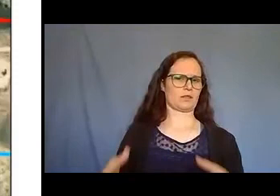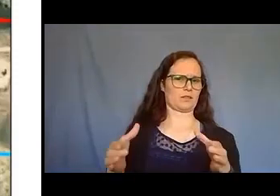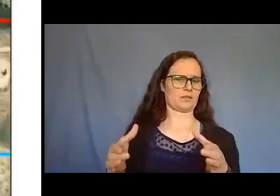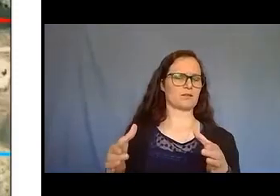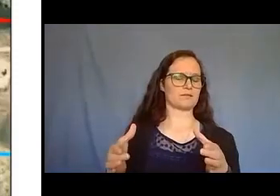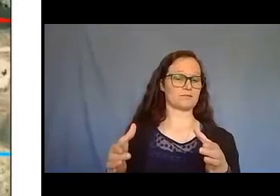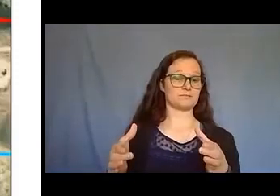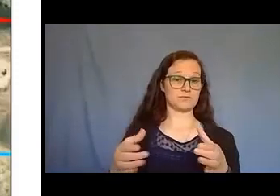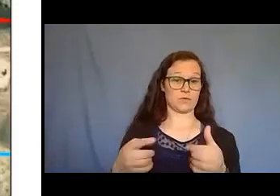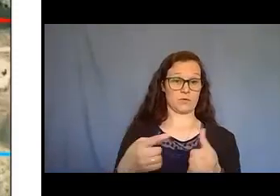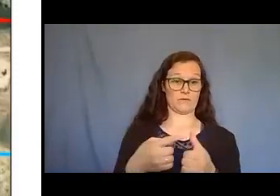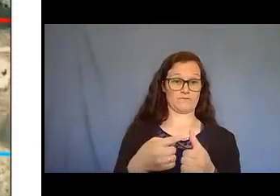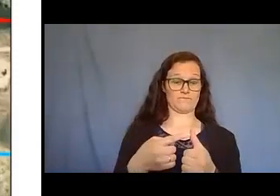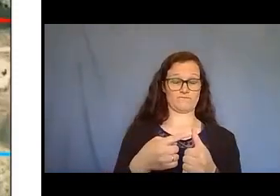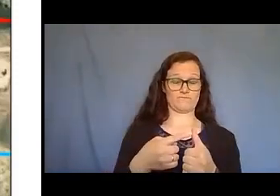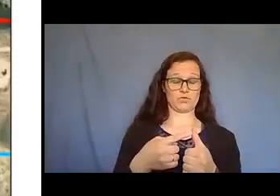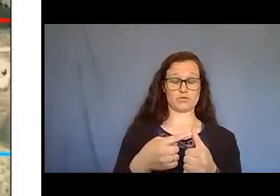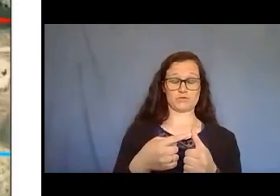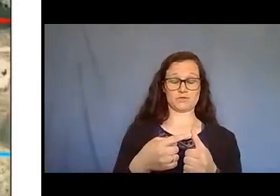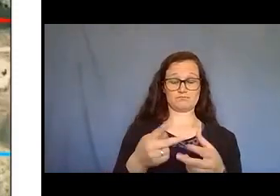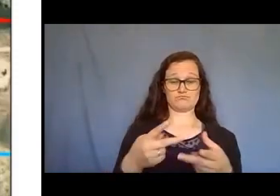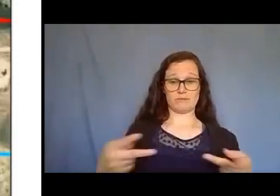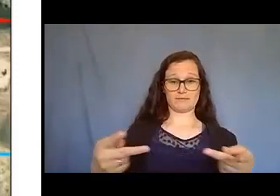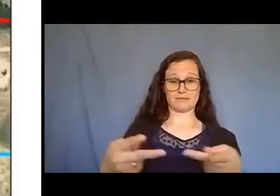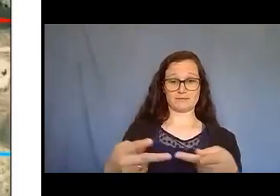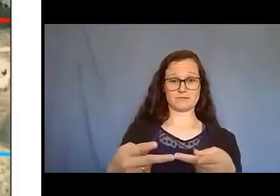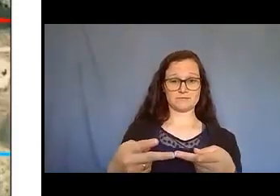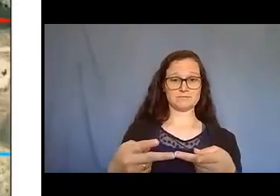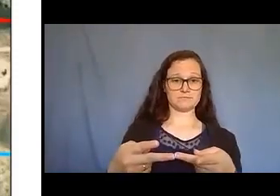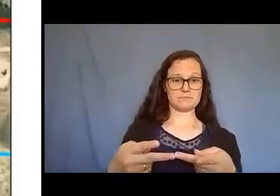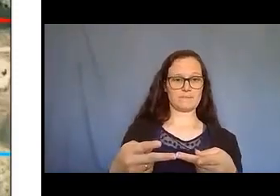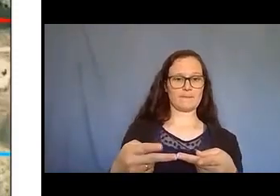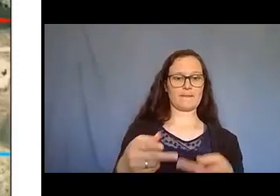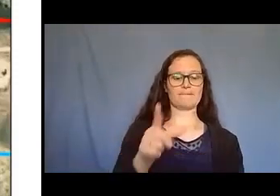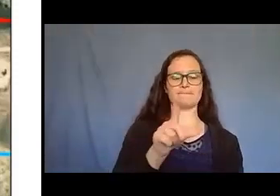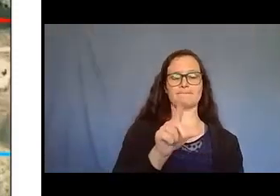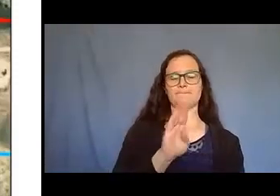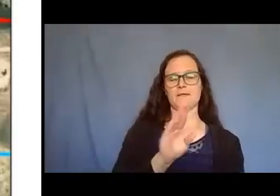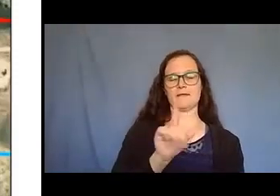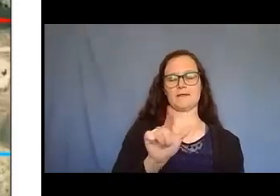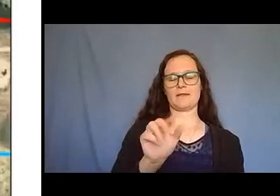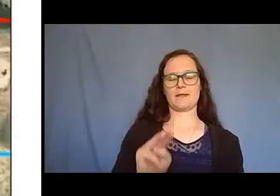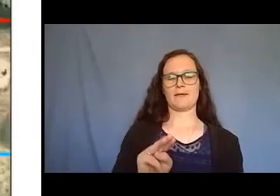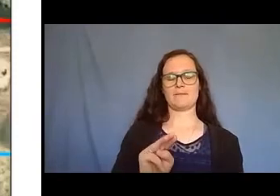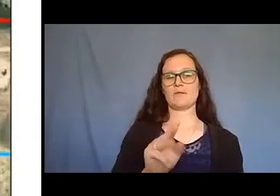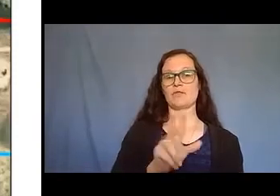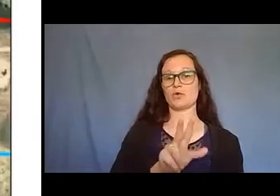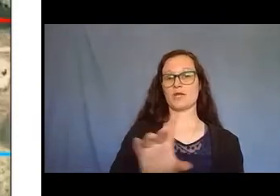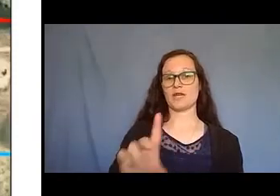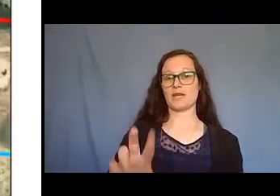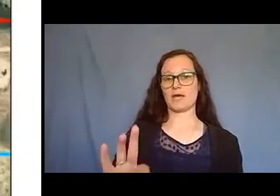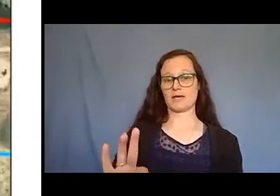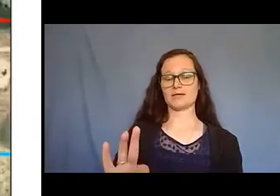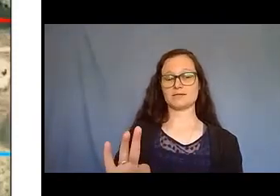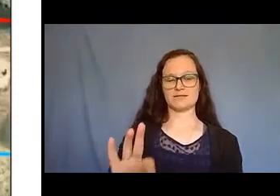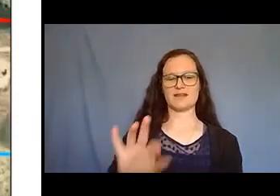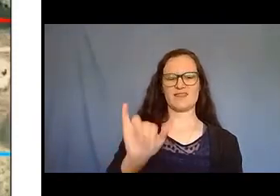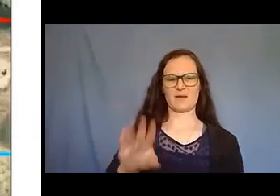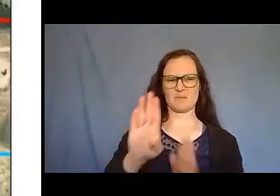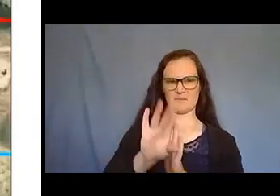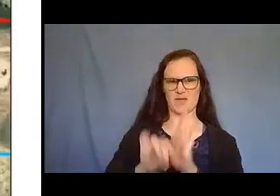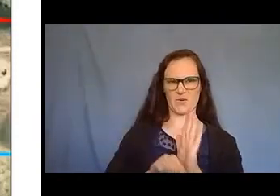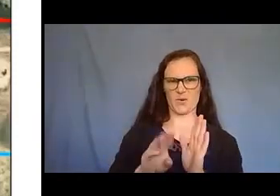we're really interested in is up gradient of BLM 39, that background well. So